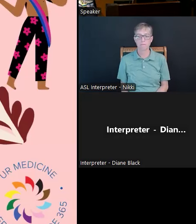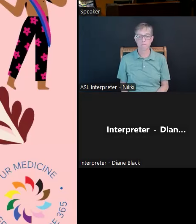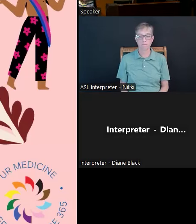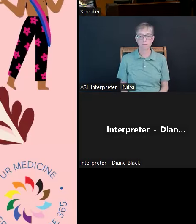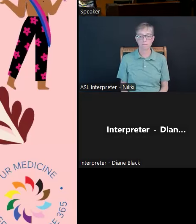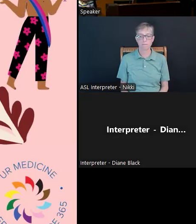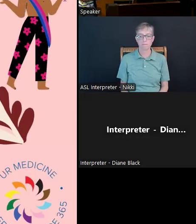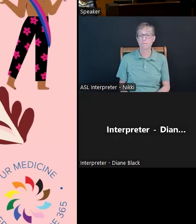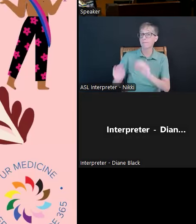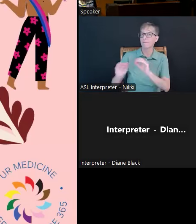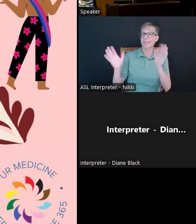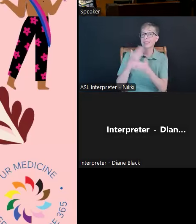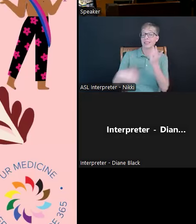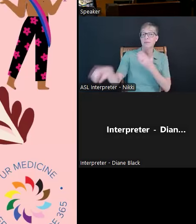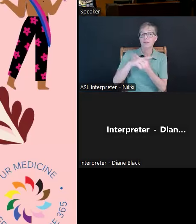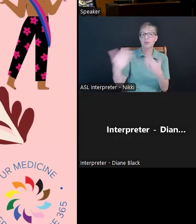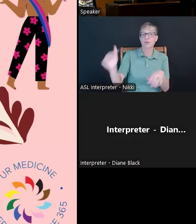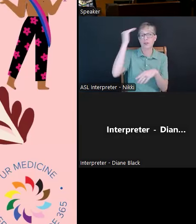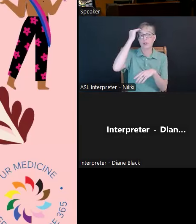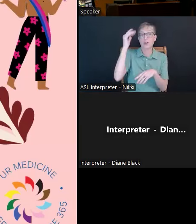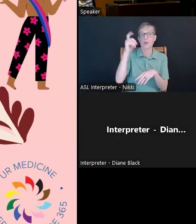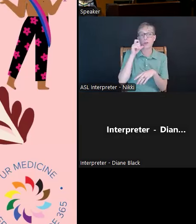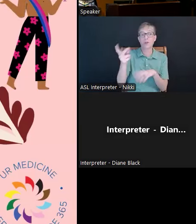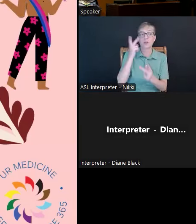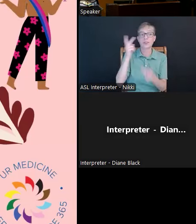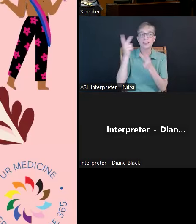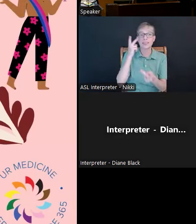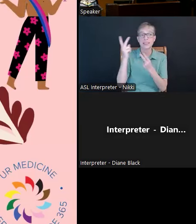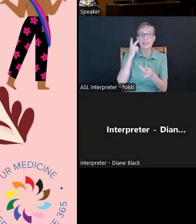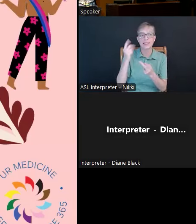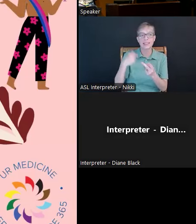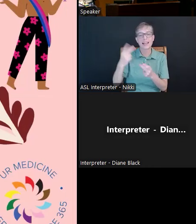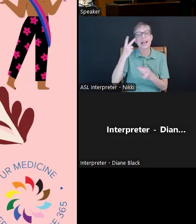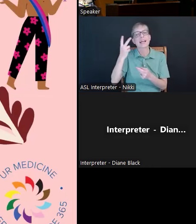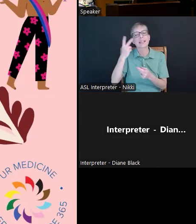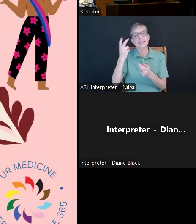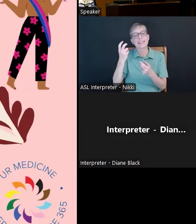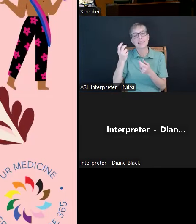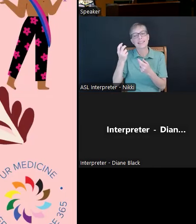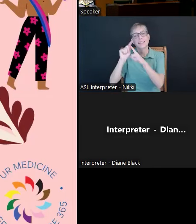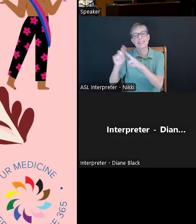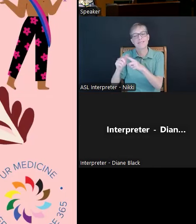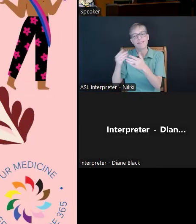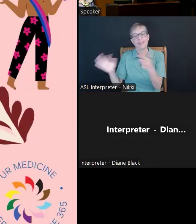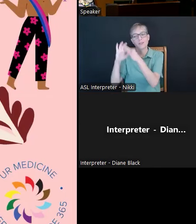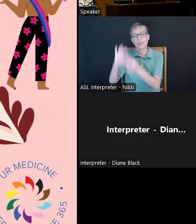Clearly, some of you know who you're looking at and who you're seeing, because I'm seeing a lot of aspects about this individual's identity.